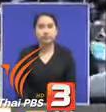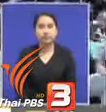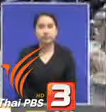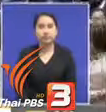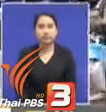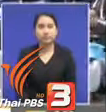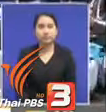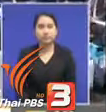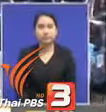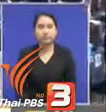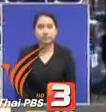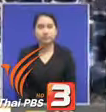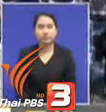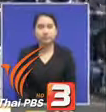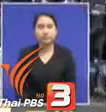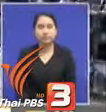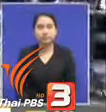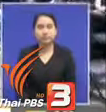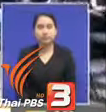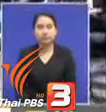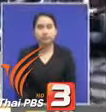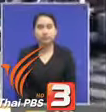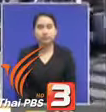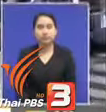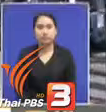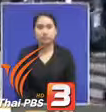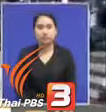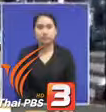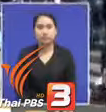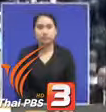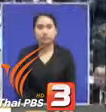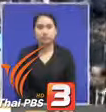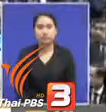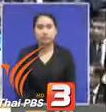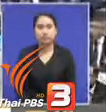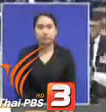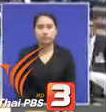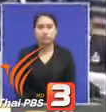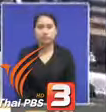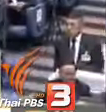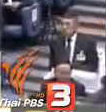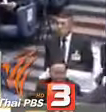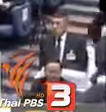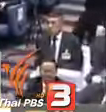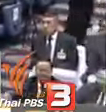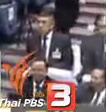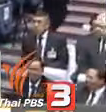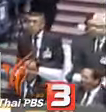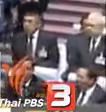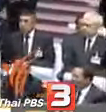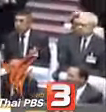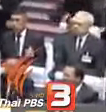the voting process. And we got some of comments on Thai PBS World asking us who is the